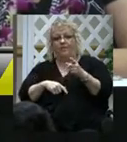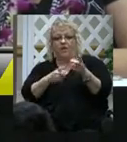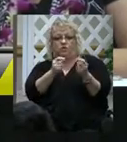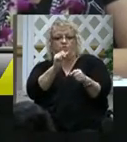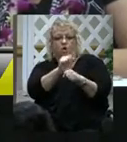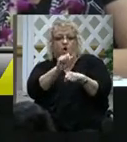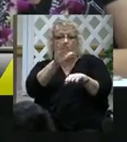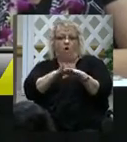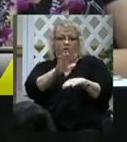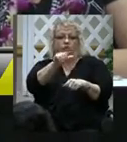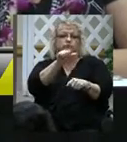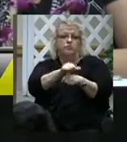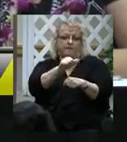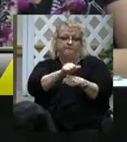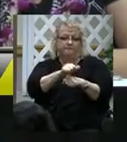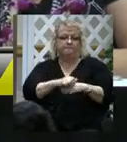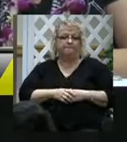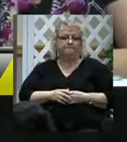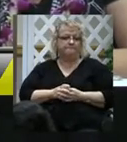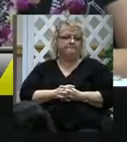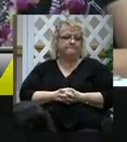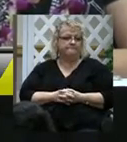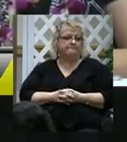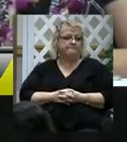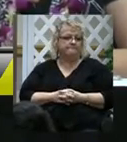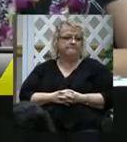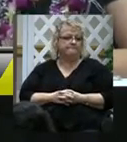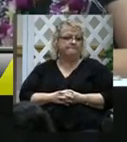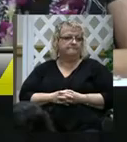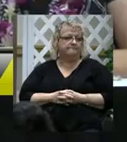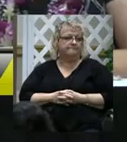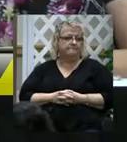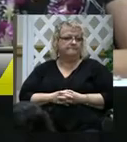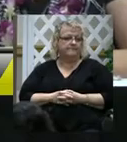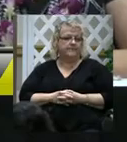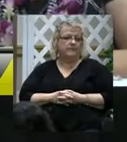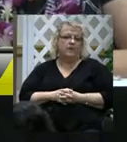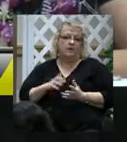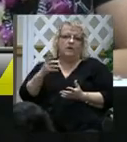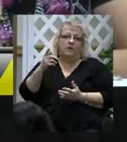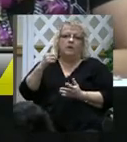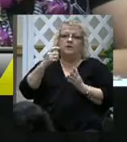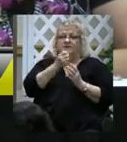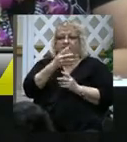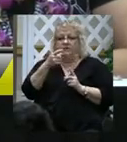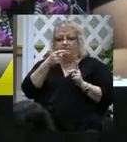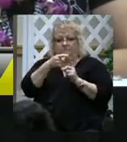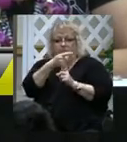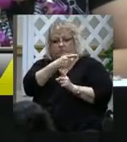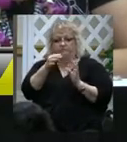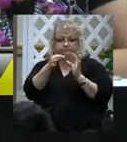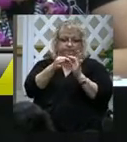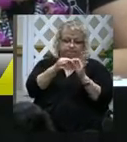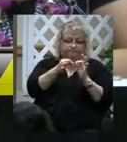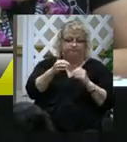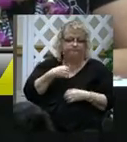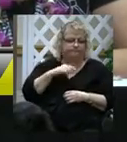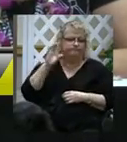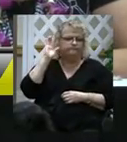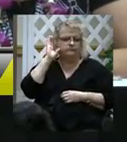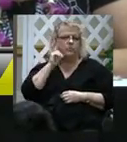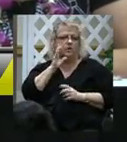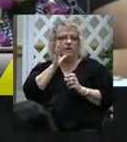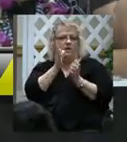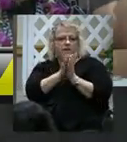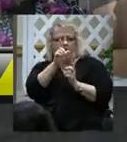do within their work. Yeah. And there were several points that you brought up, so I'm going to